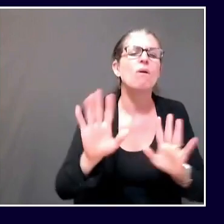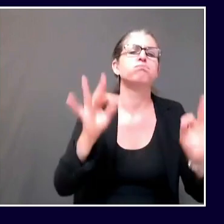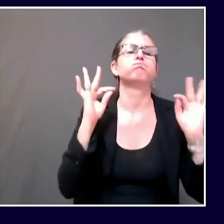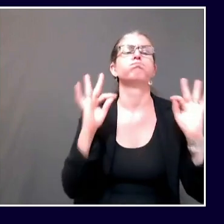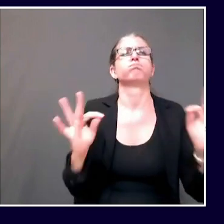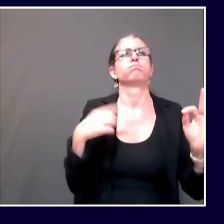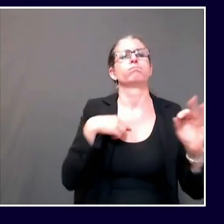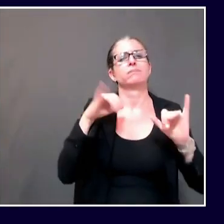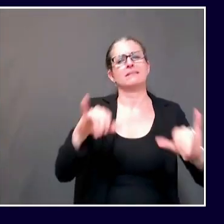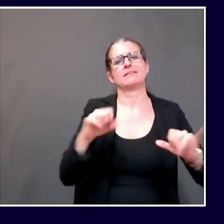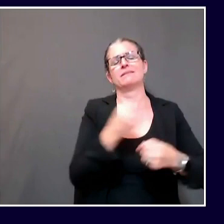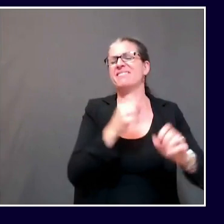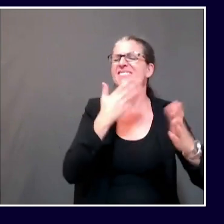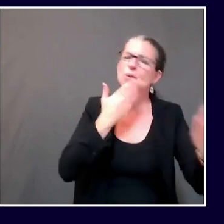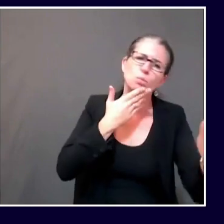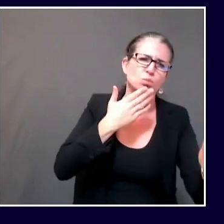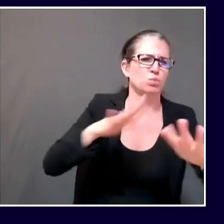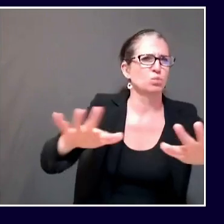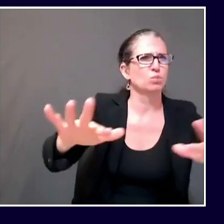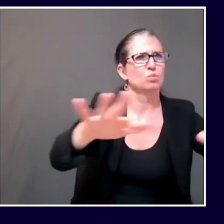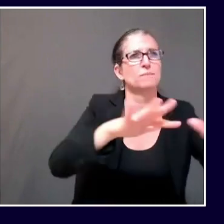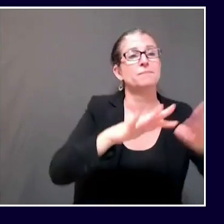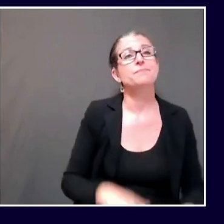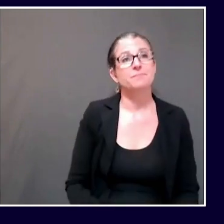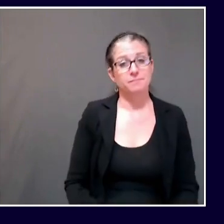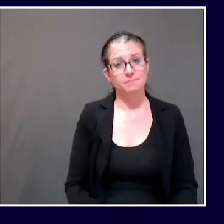pick up and echo that thanks that Commissioner Lambert noted.